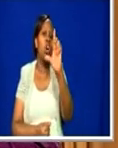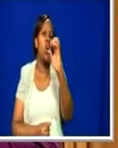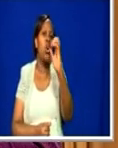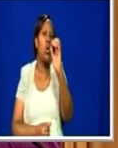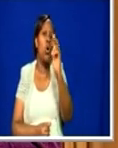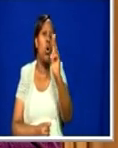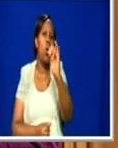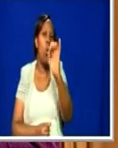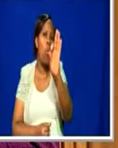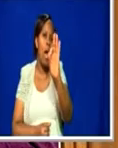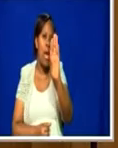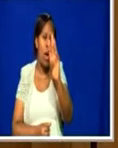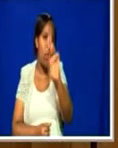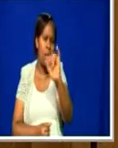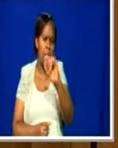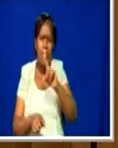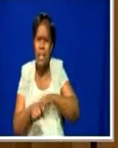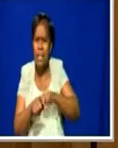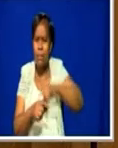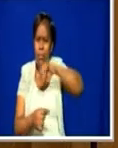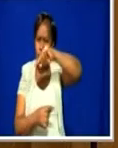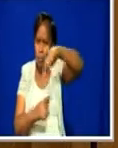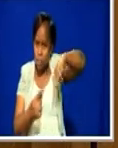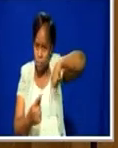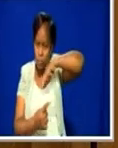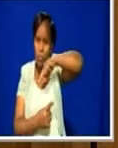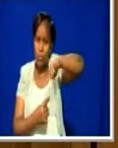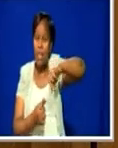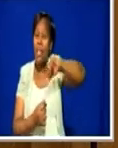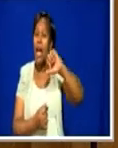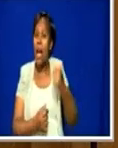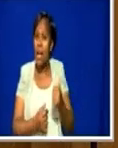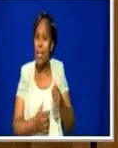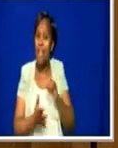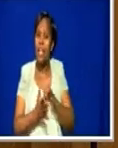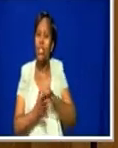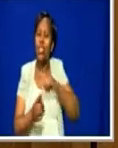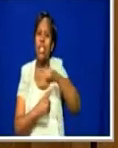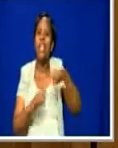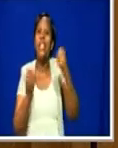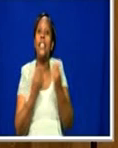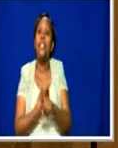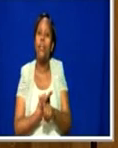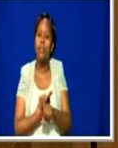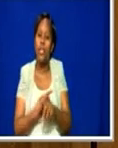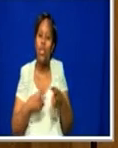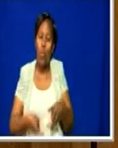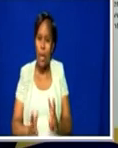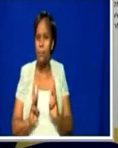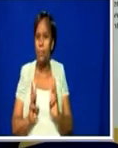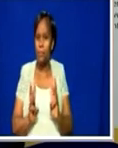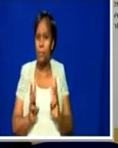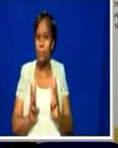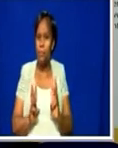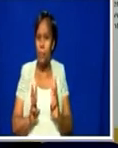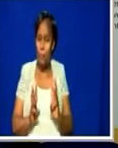Yes. But when they are rotating, there are others that rotate in a different Or way. in terms of rotating, In